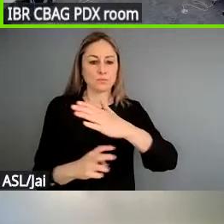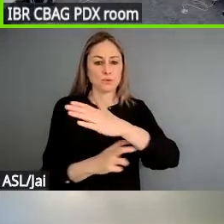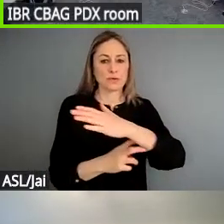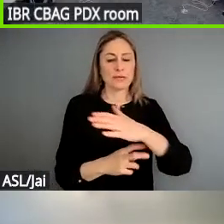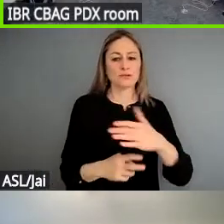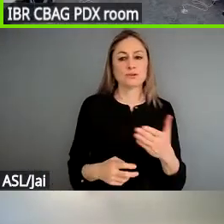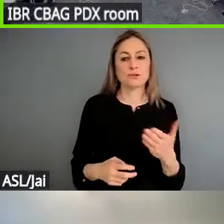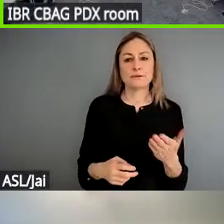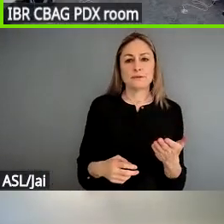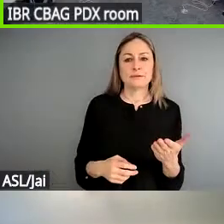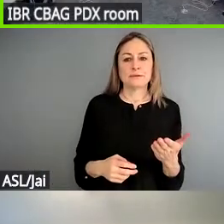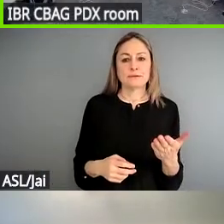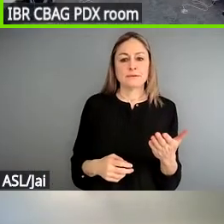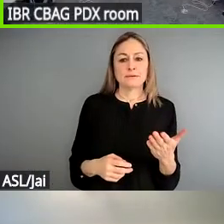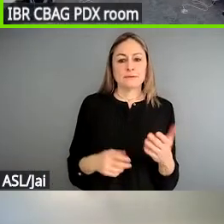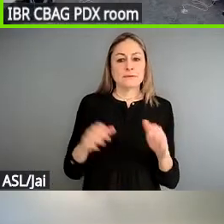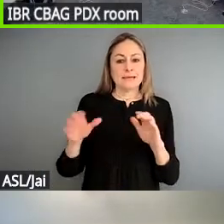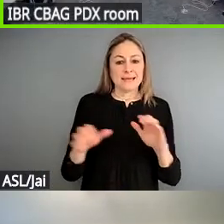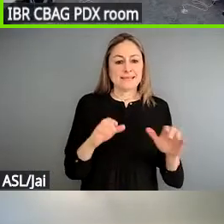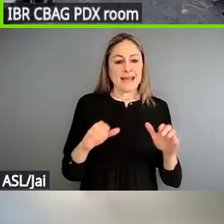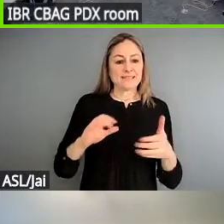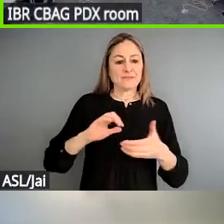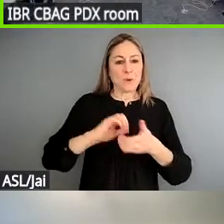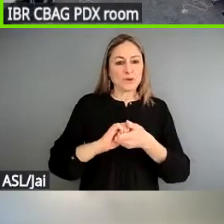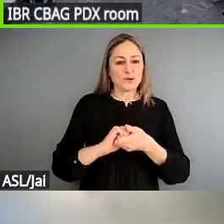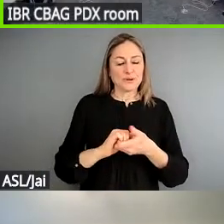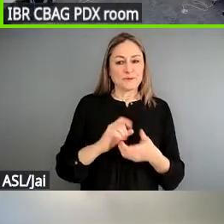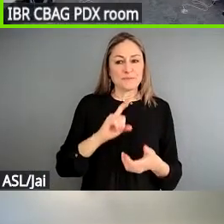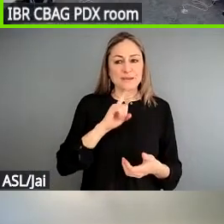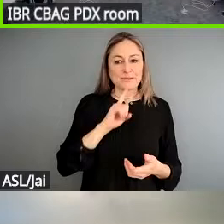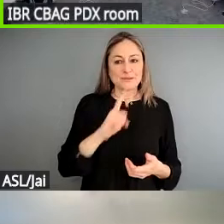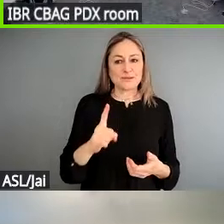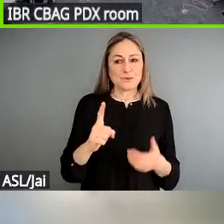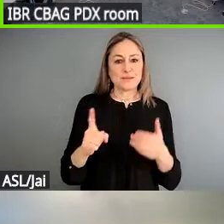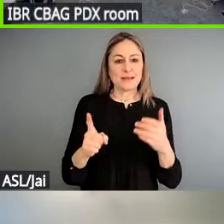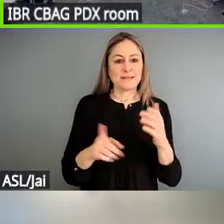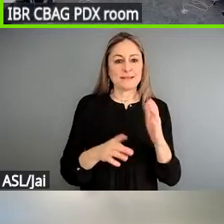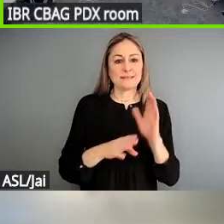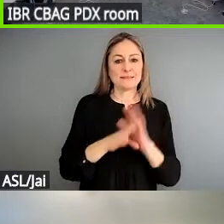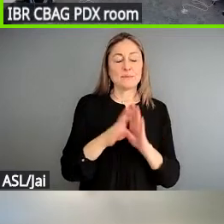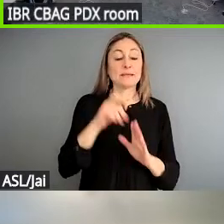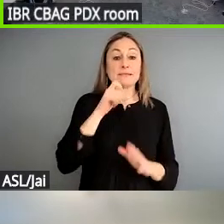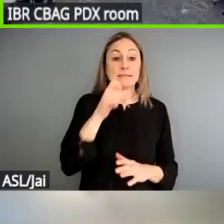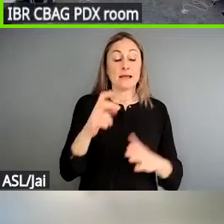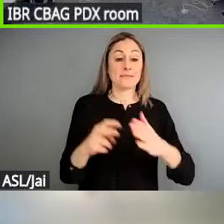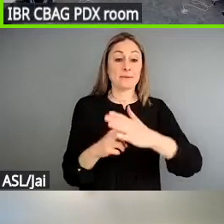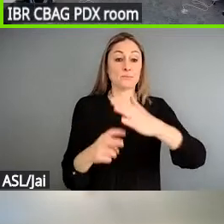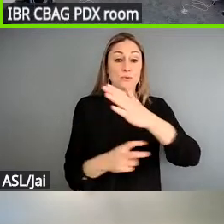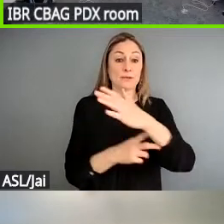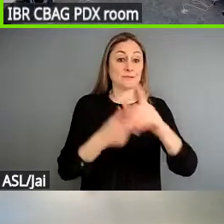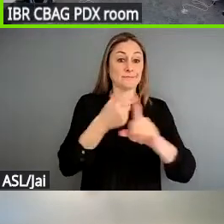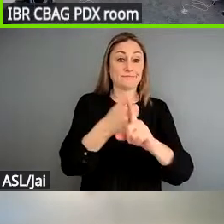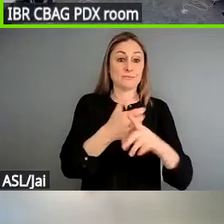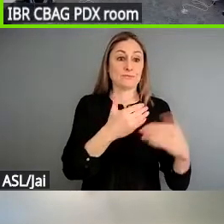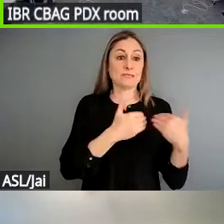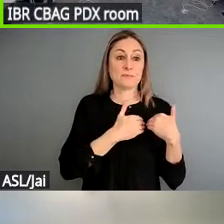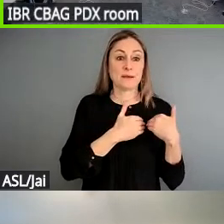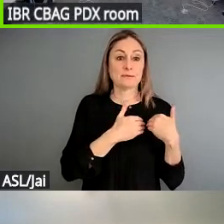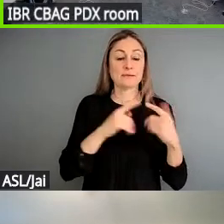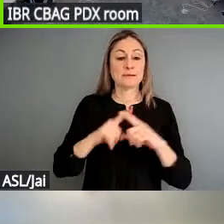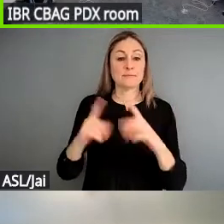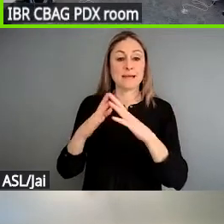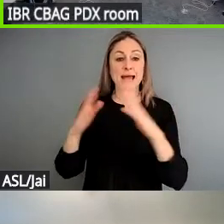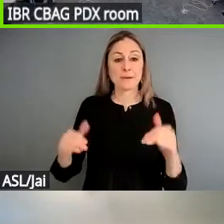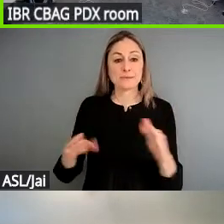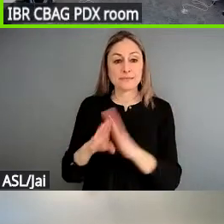be an active partner in making sure that the development that is not the bridge's responsibility, but the housing developments and